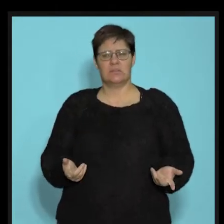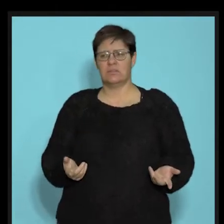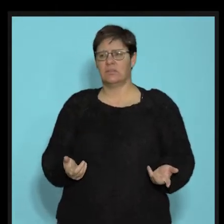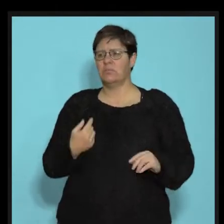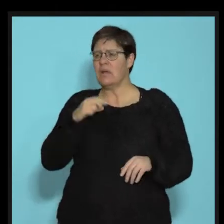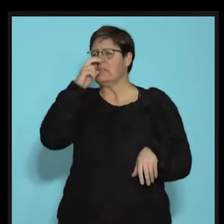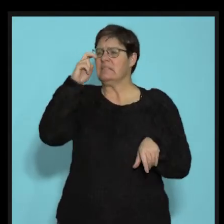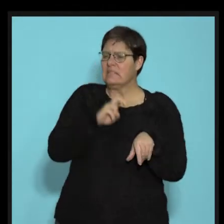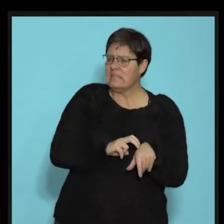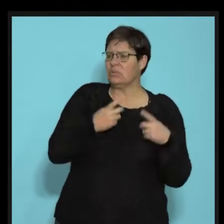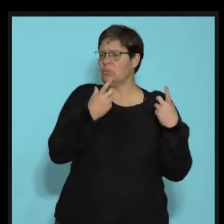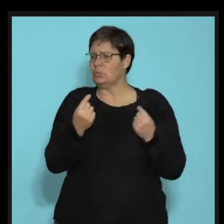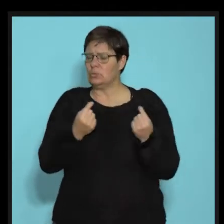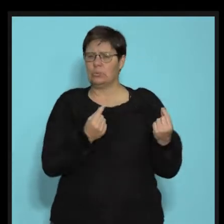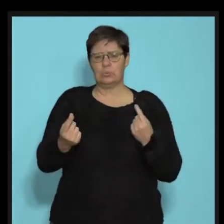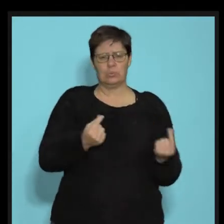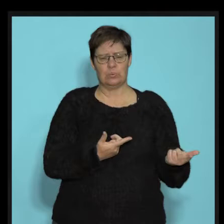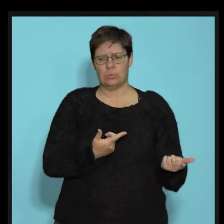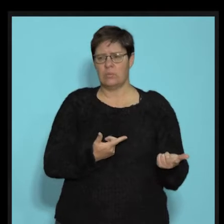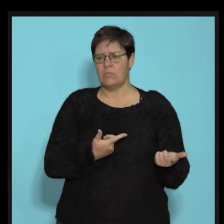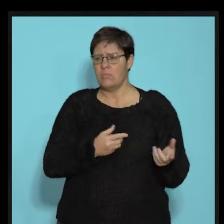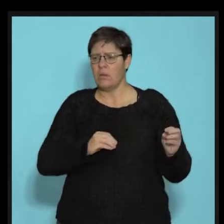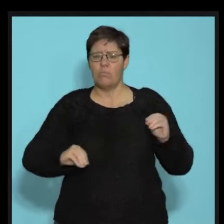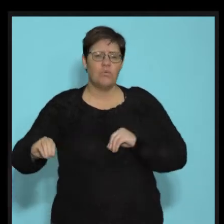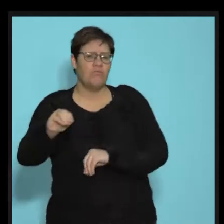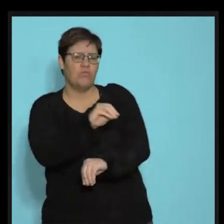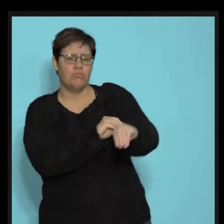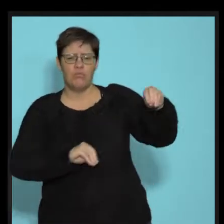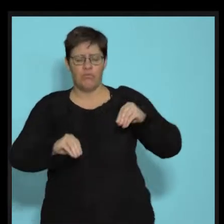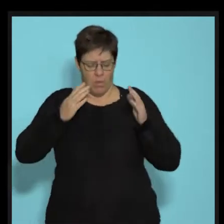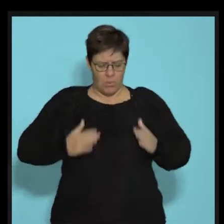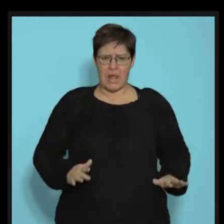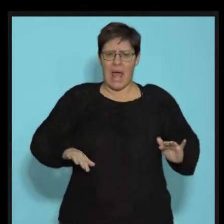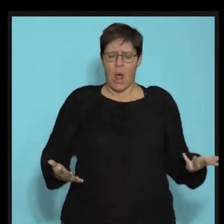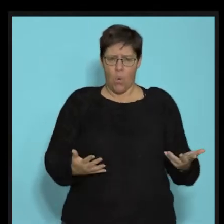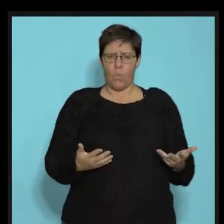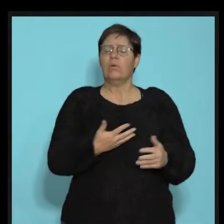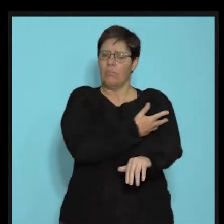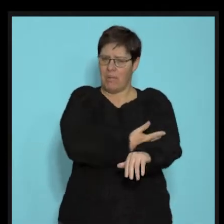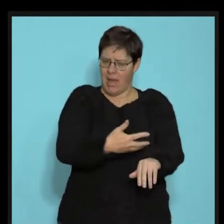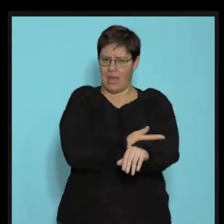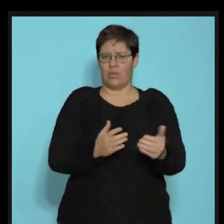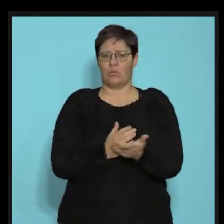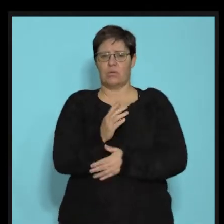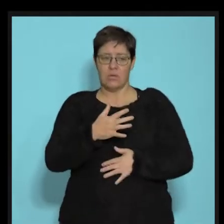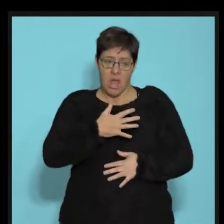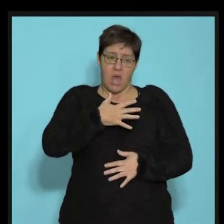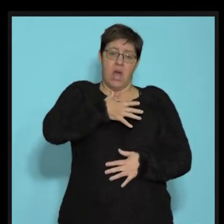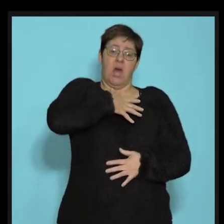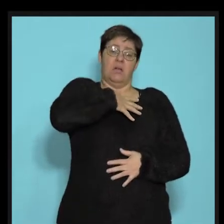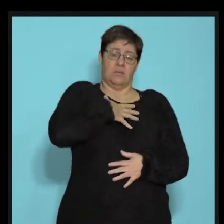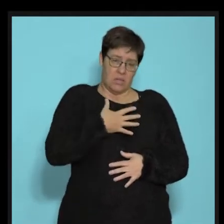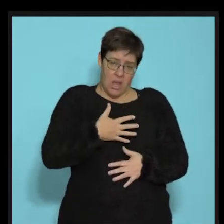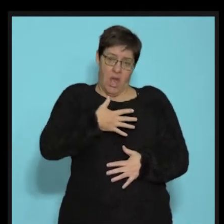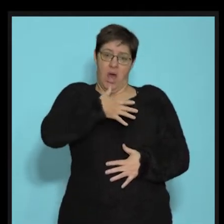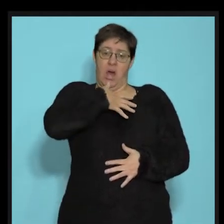stuff. And how do I get it around the body? I need blood. Right, it doesn't help if I breathe in